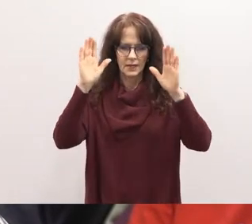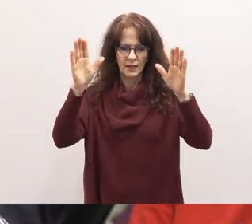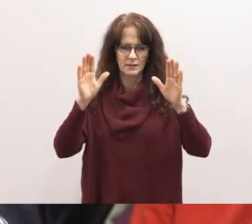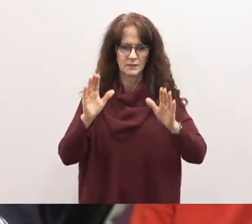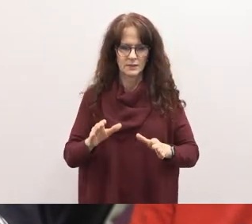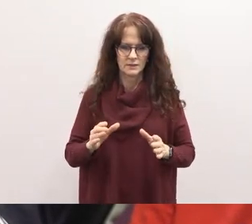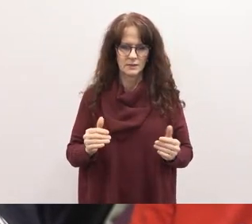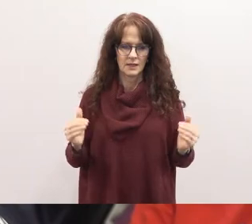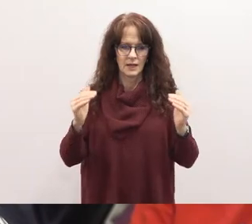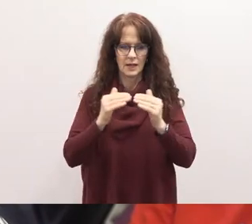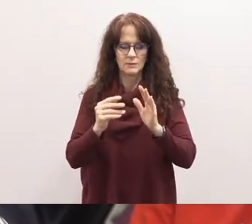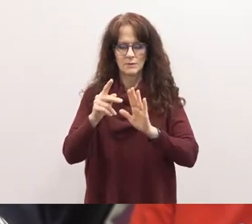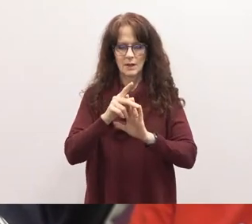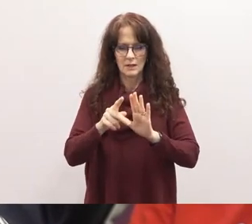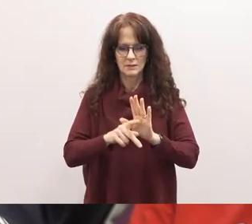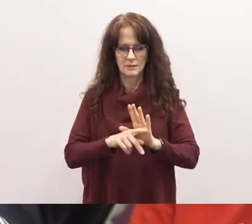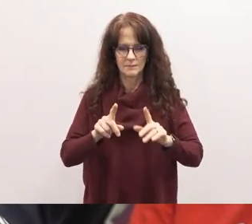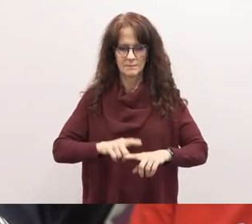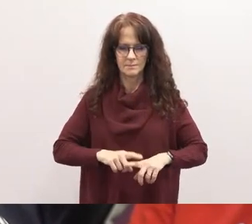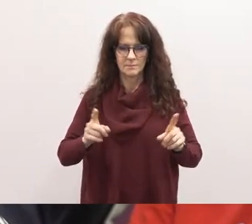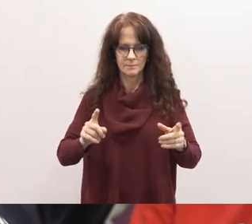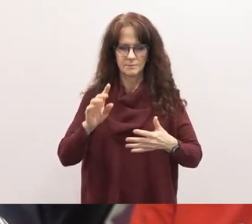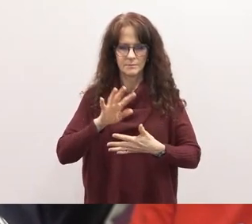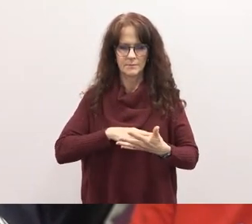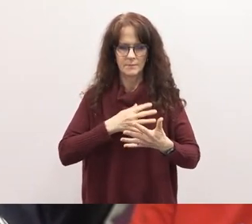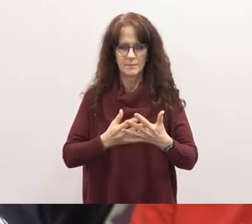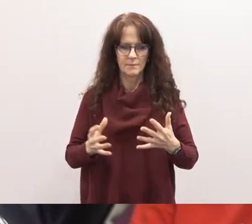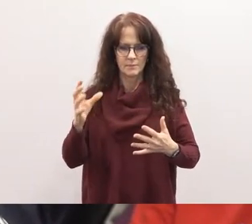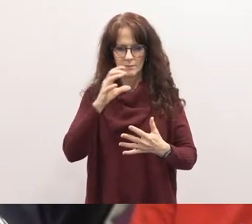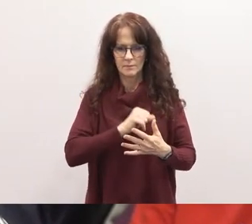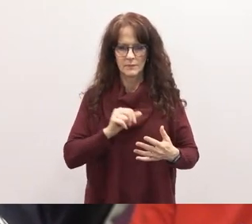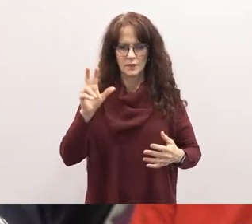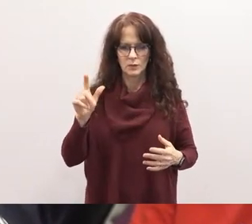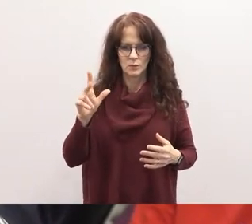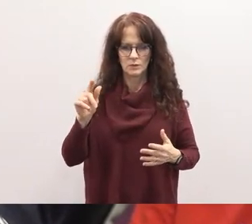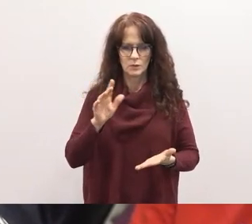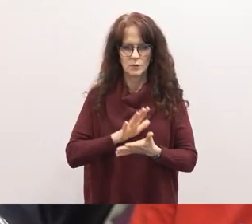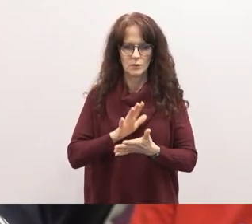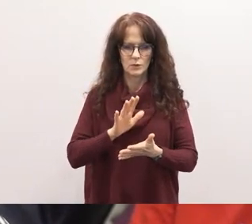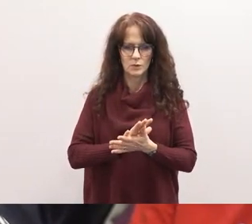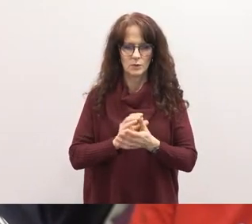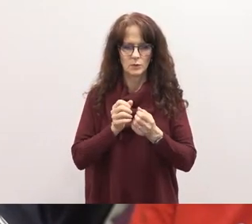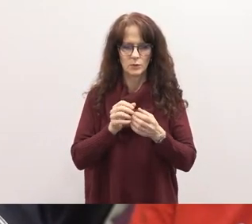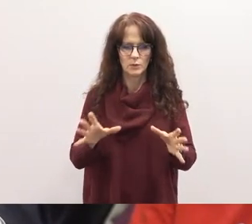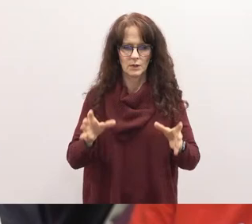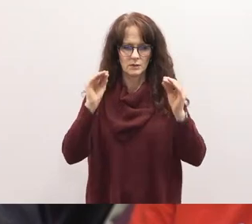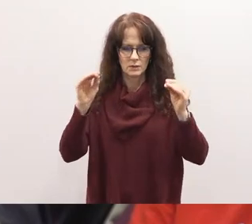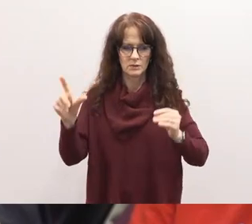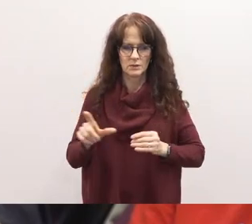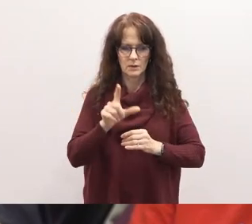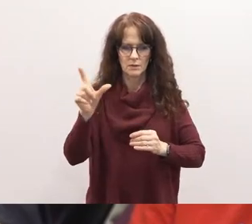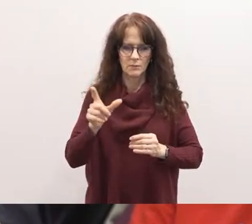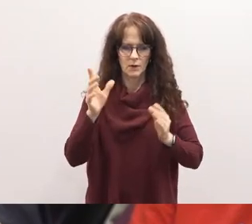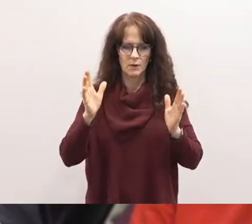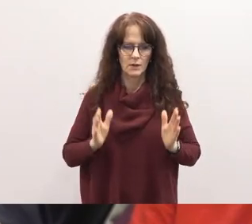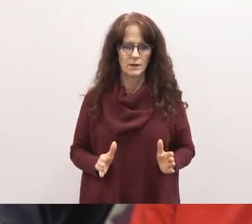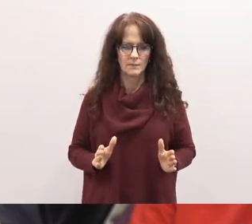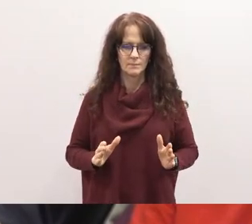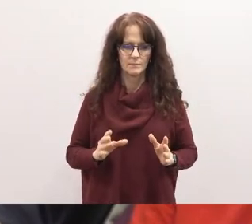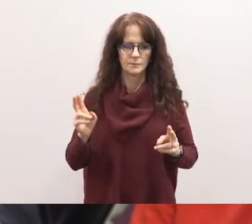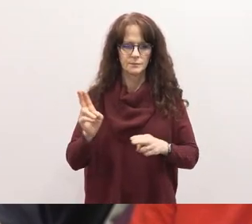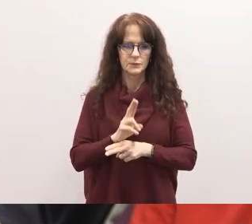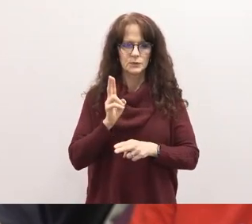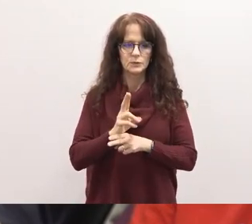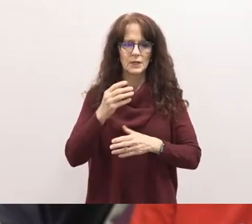equity policy. However, this chart leaves approximately 23 schools in our district without a teacher librarian. It uses